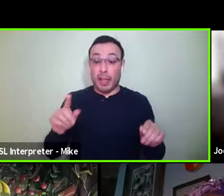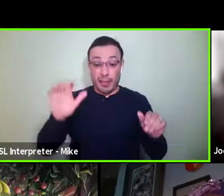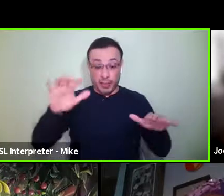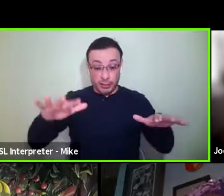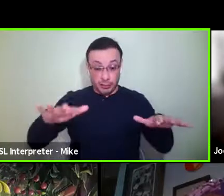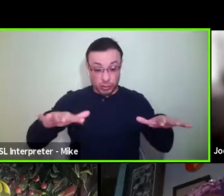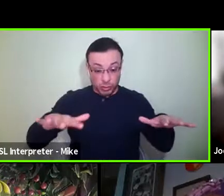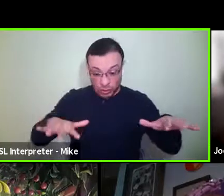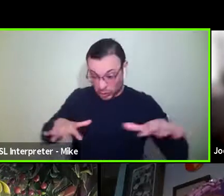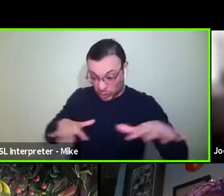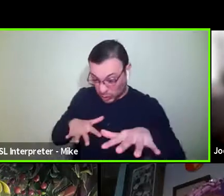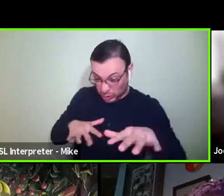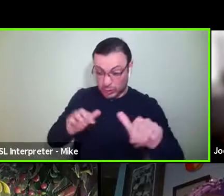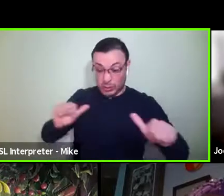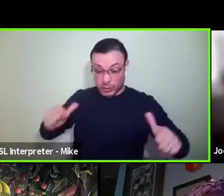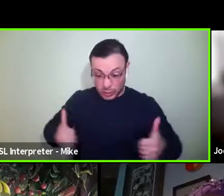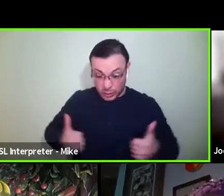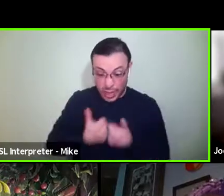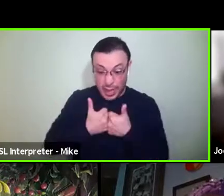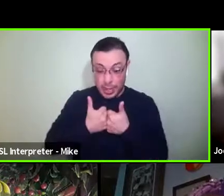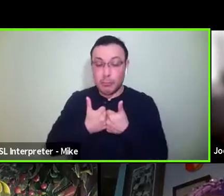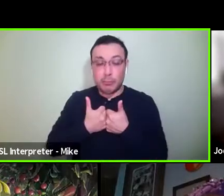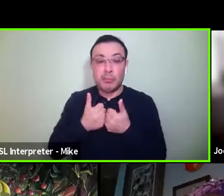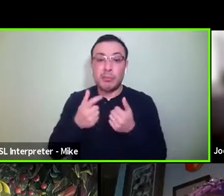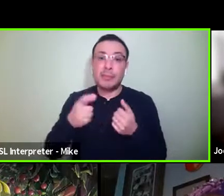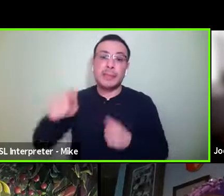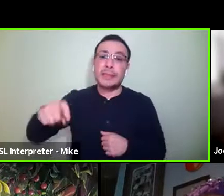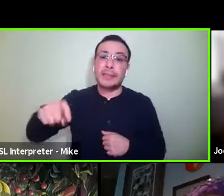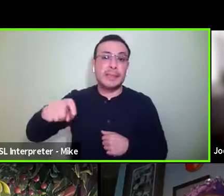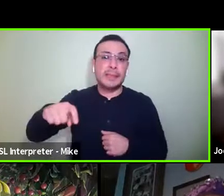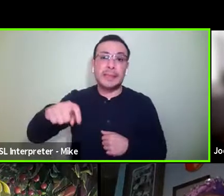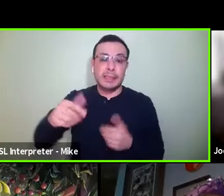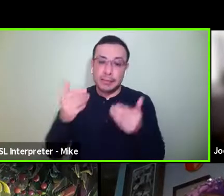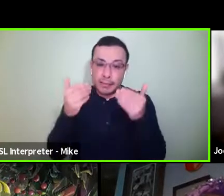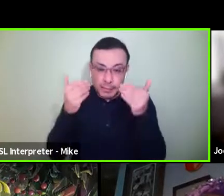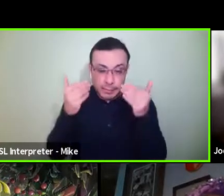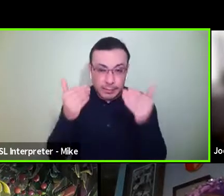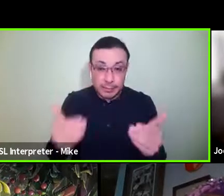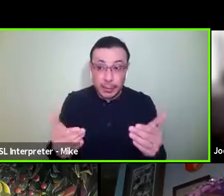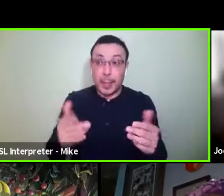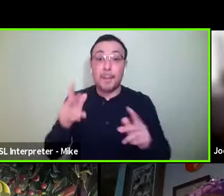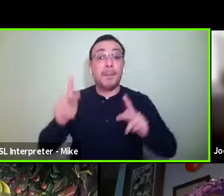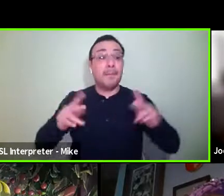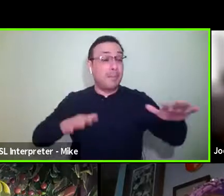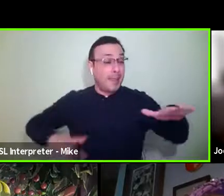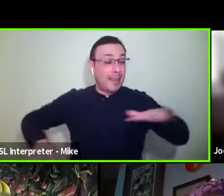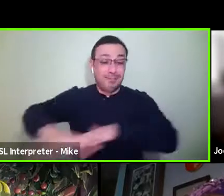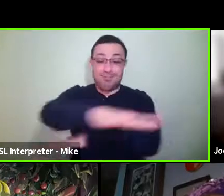the future trajectory of our society if that could happen.